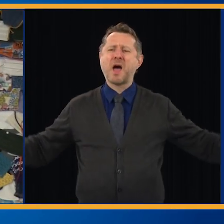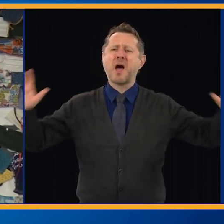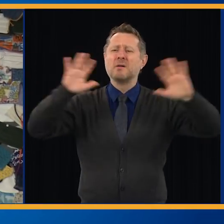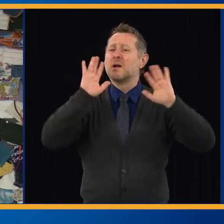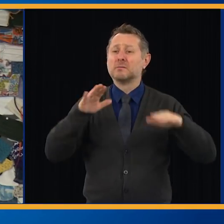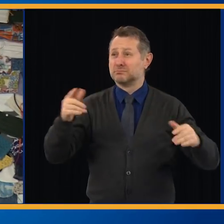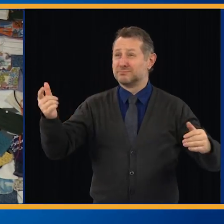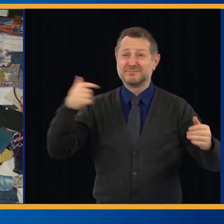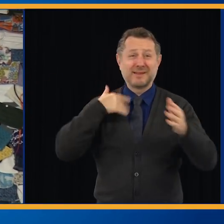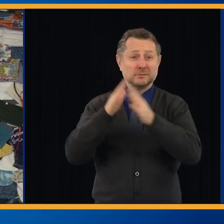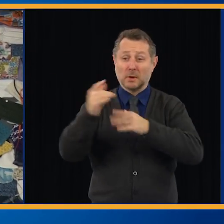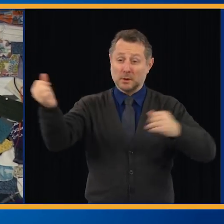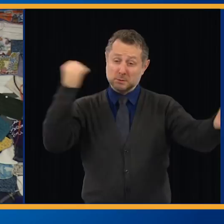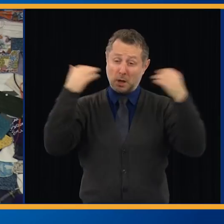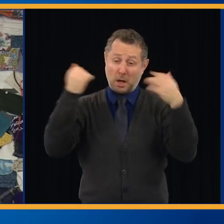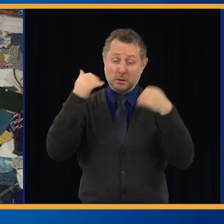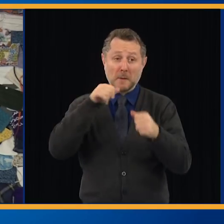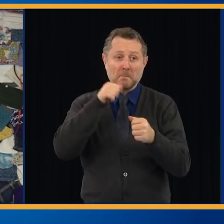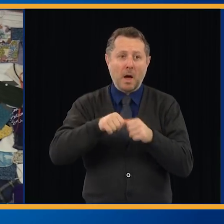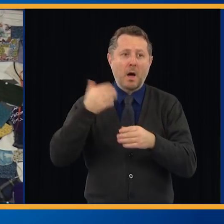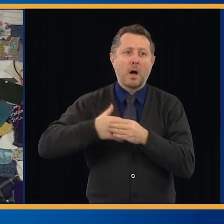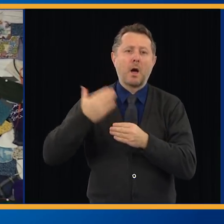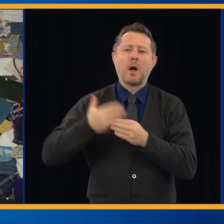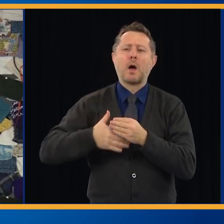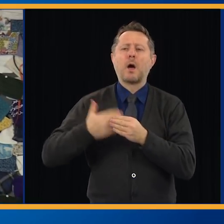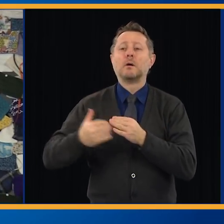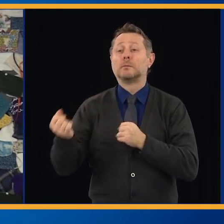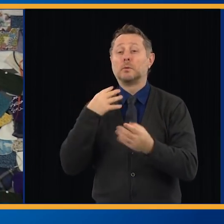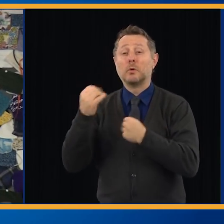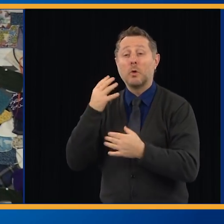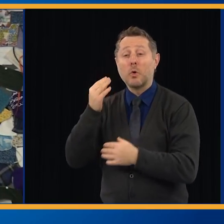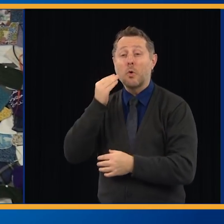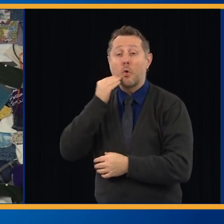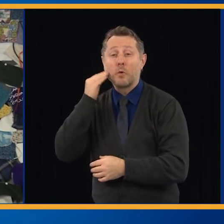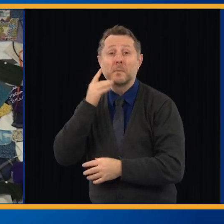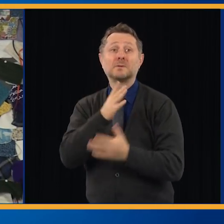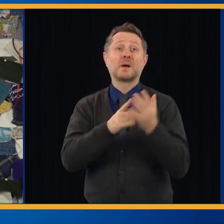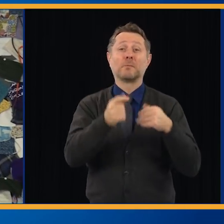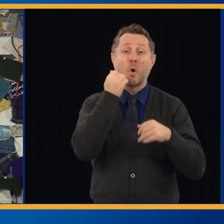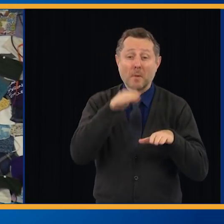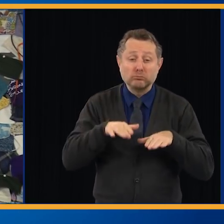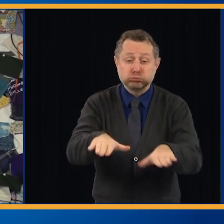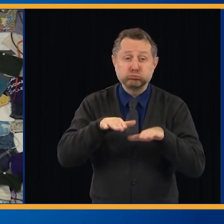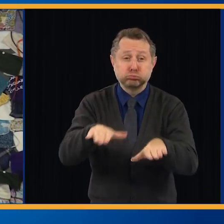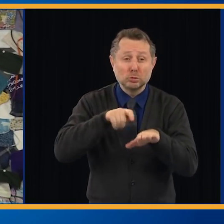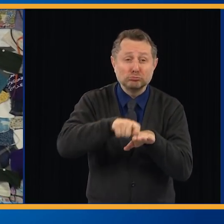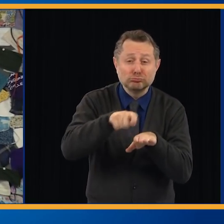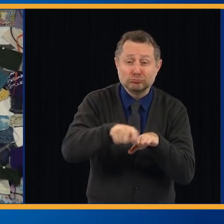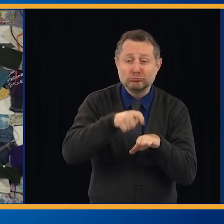homemade, creative, personal, with beautiful notes